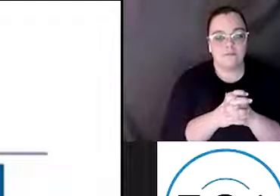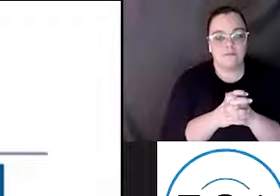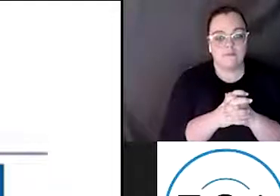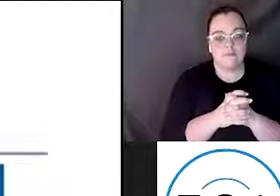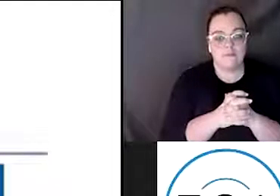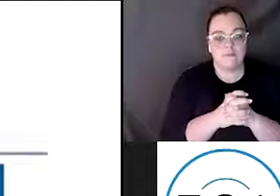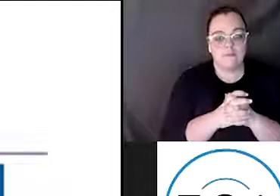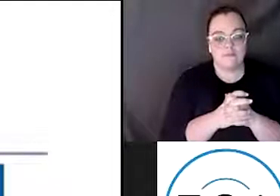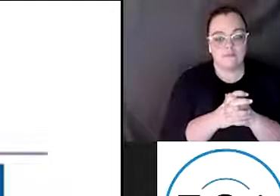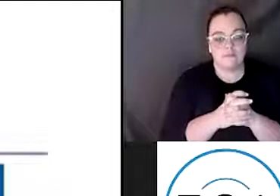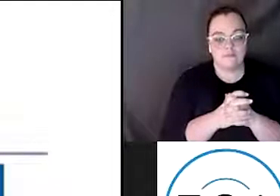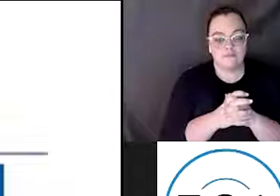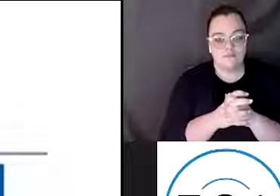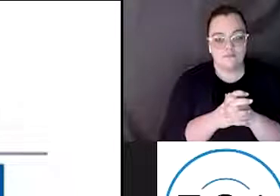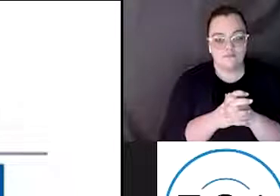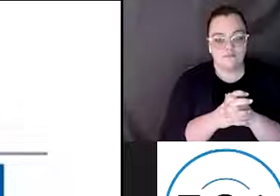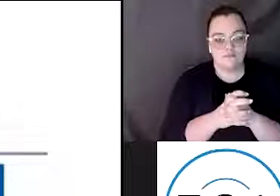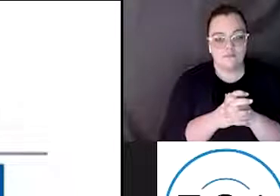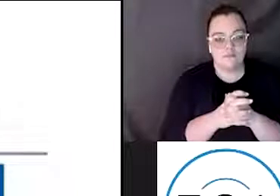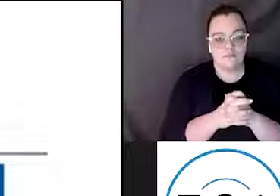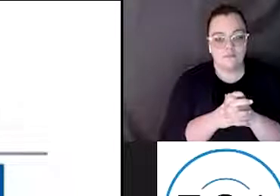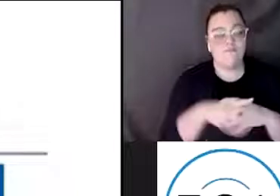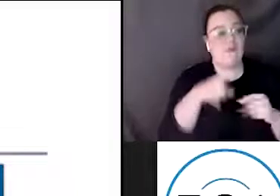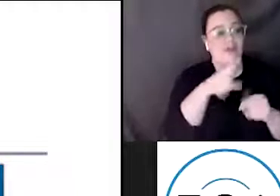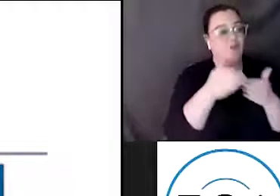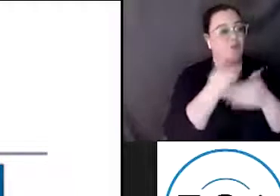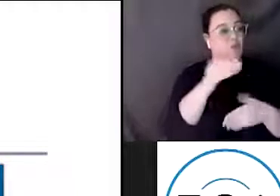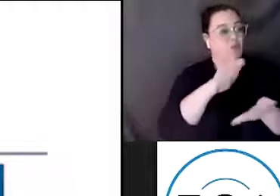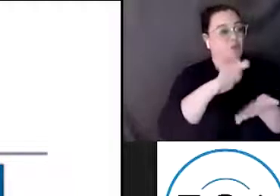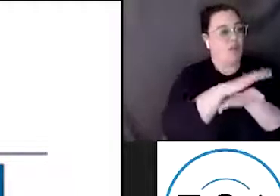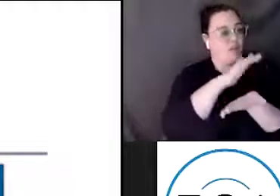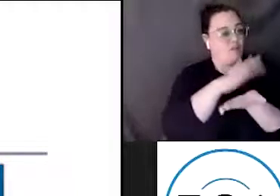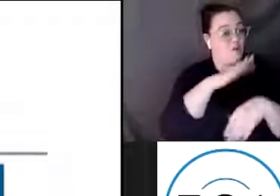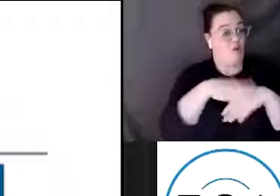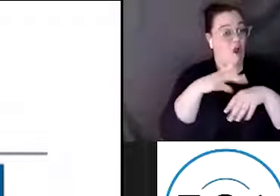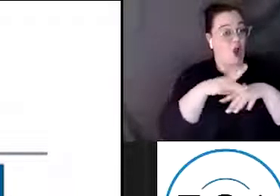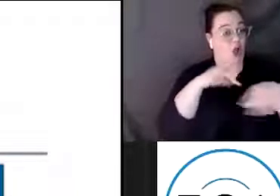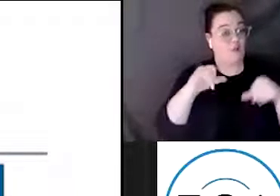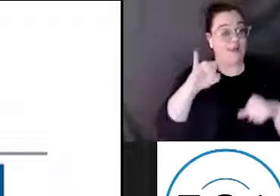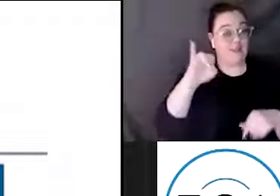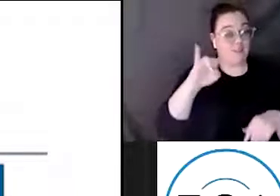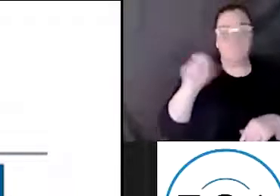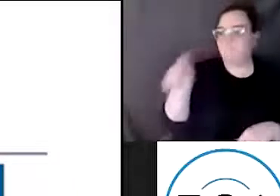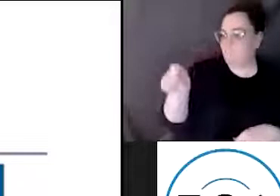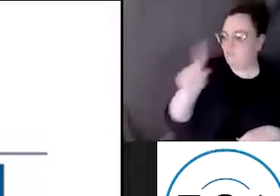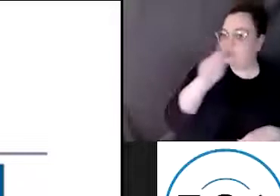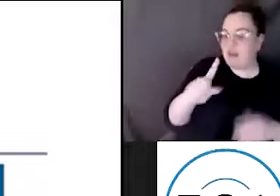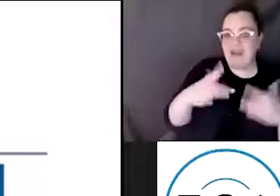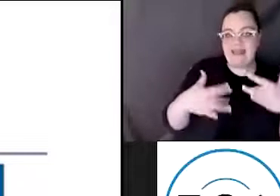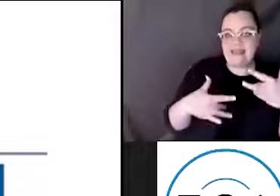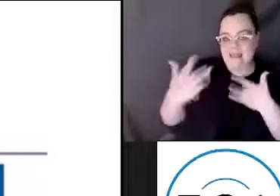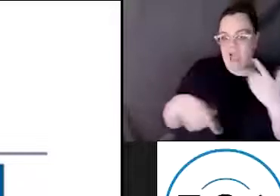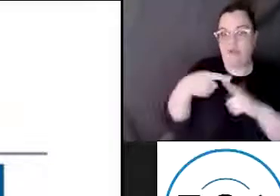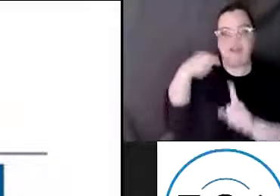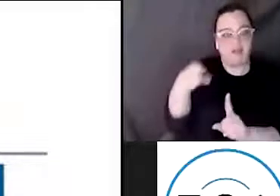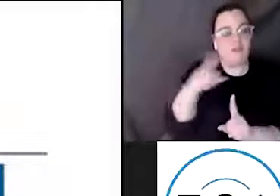You have a new document on earthquake insurance. Yes, I'm really excited about this. This has been a joint effort with several